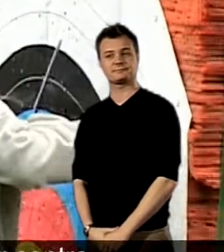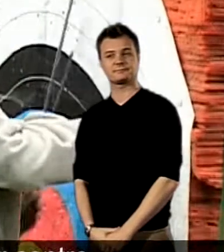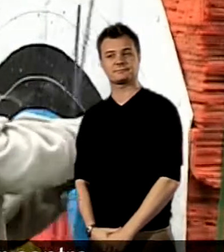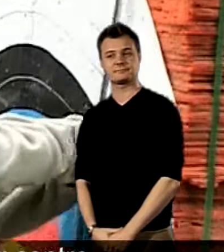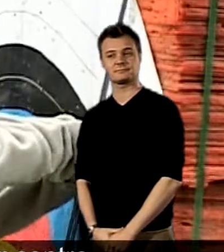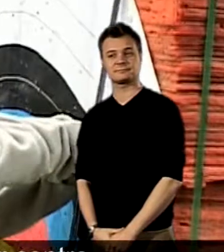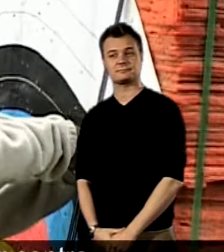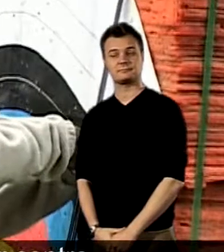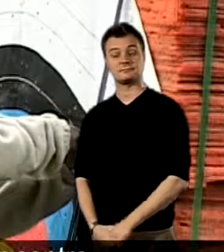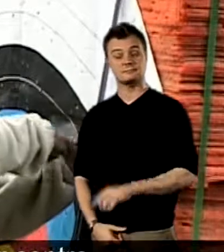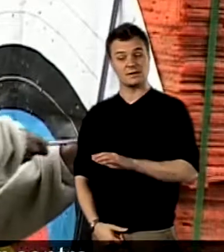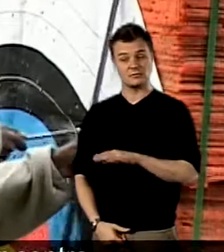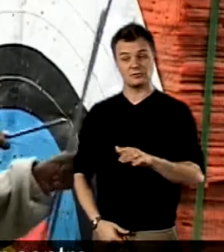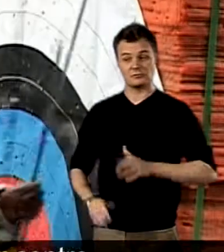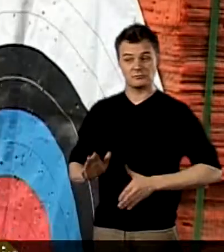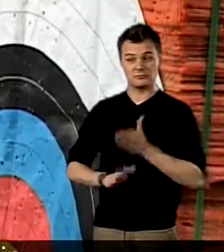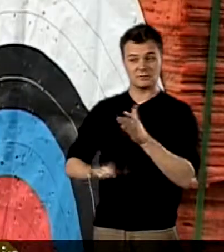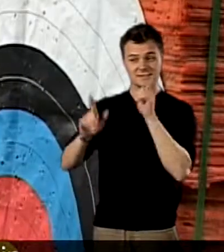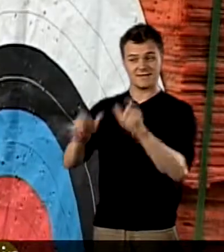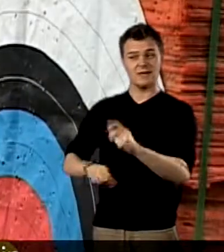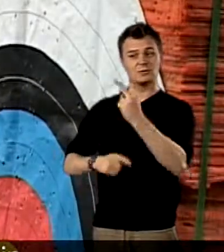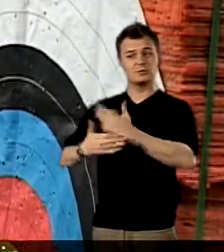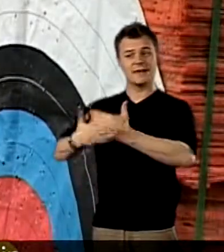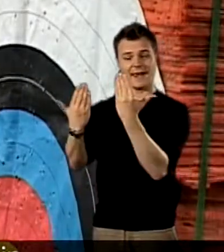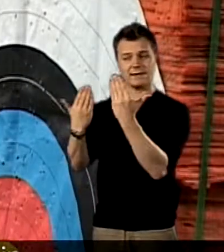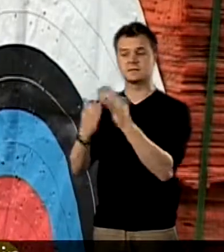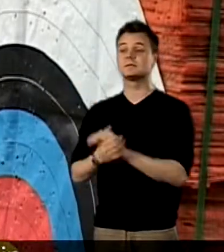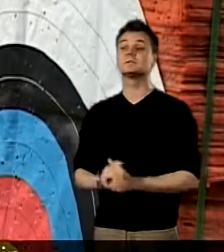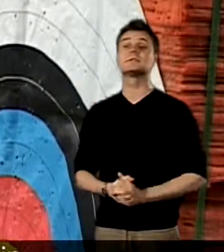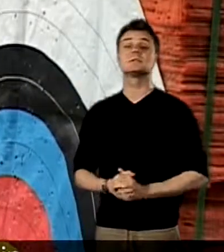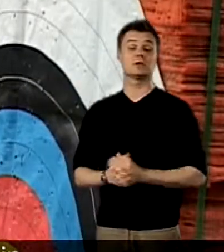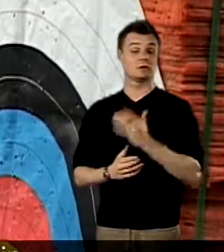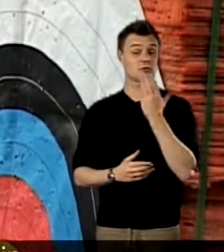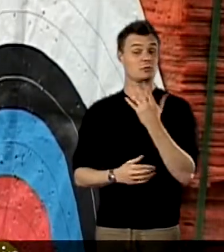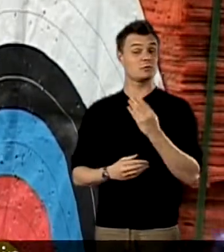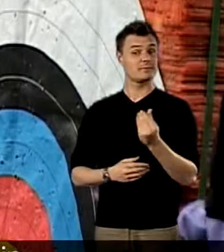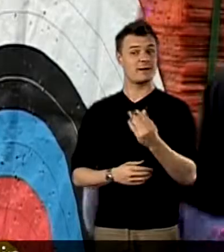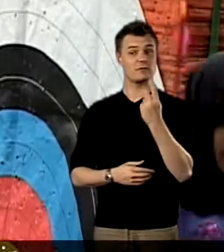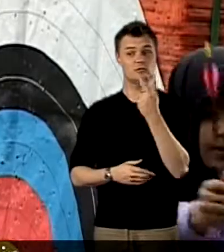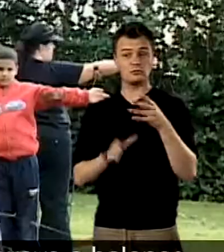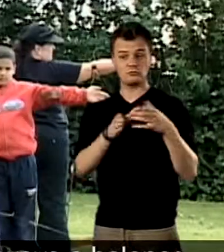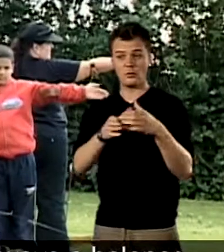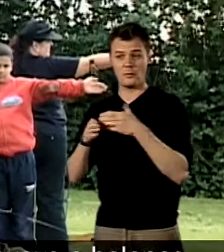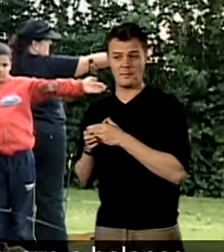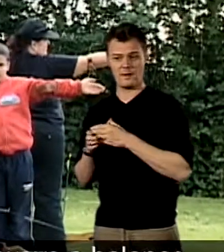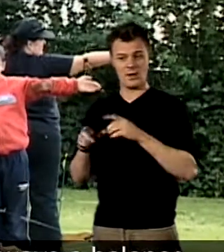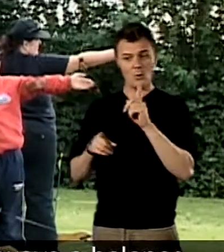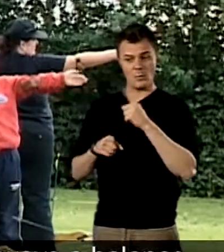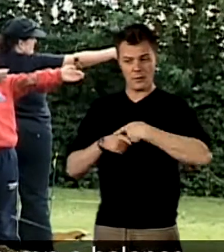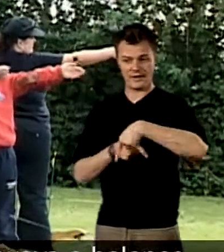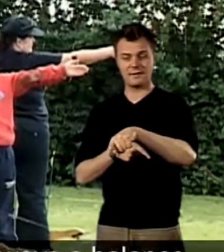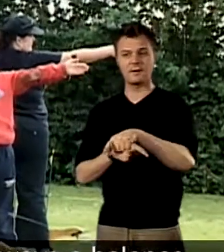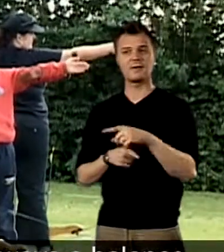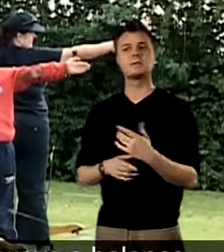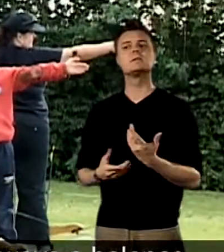outdoor centre for 2 days, and often the school takes 2 different groups of children in the same week. How we work it here is